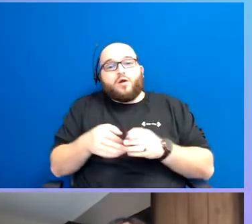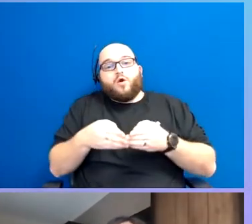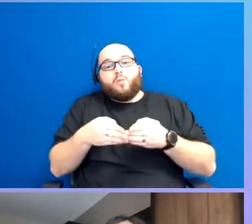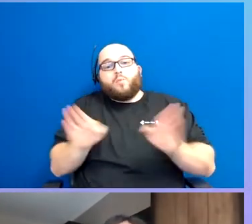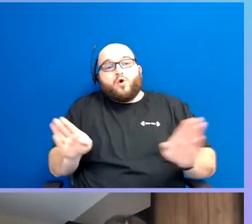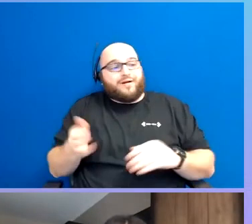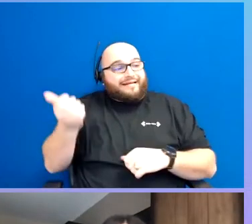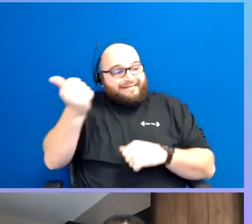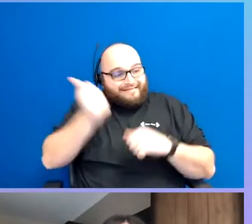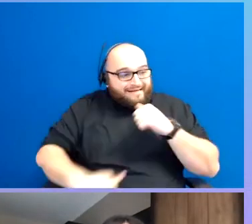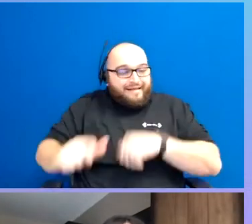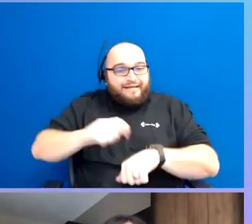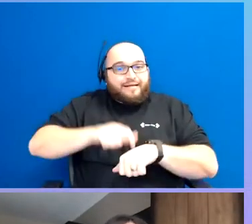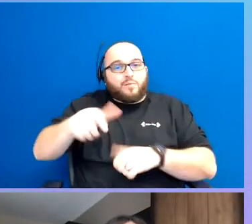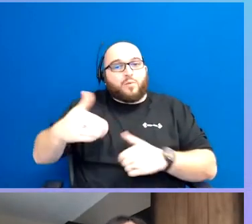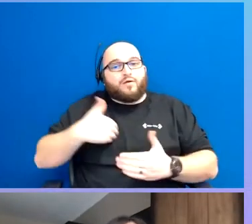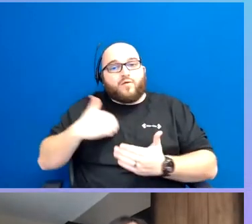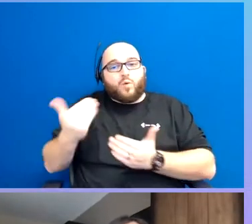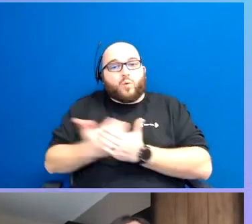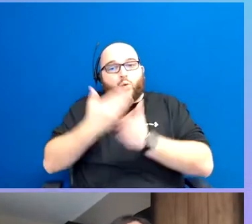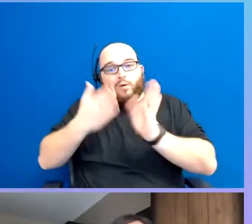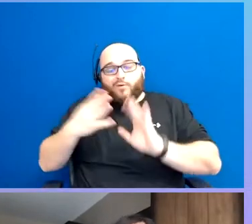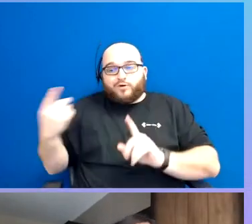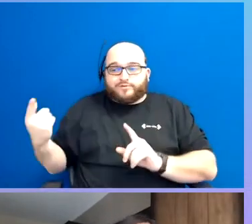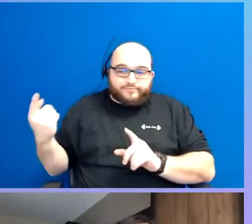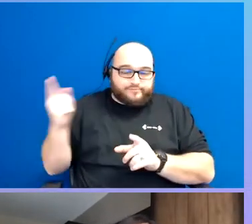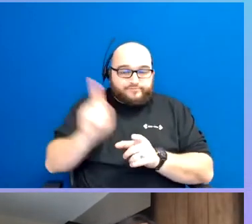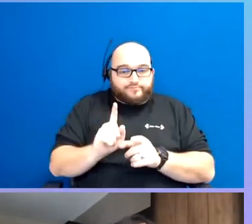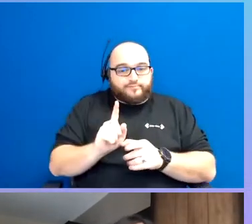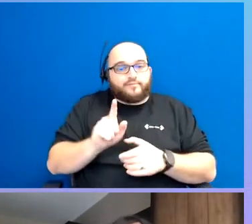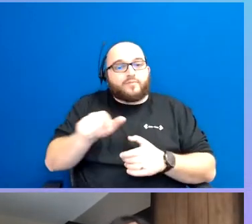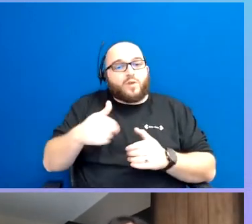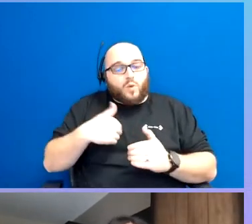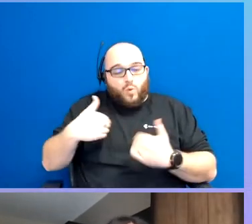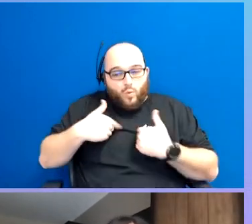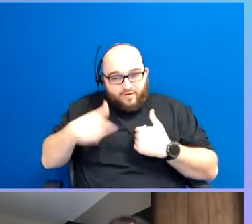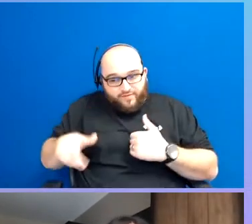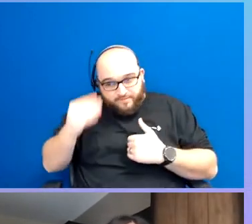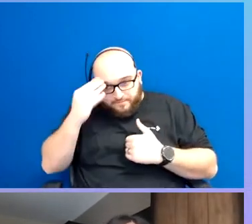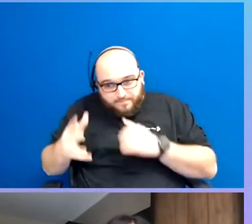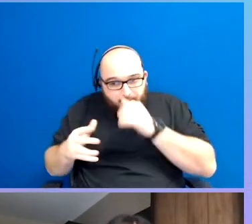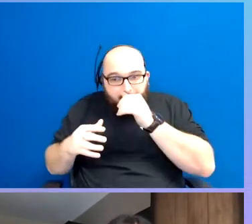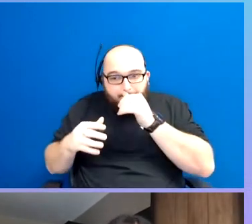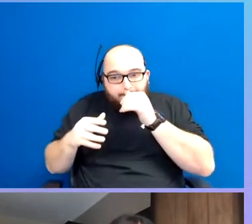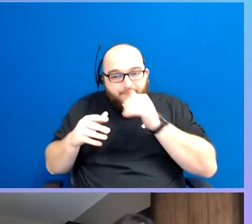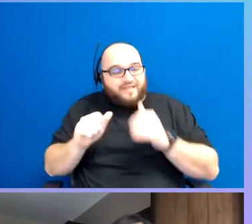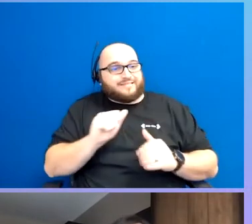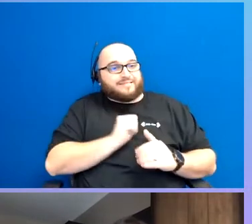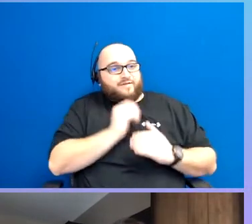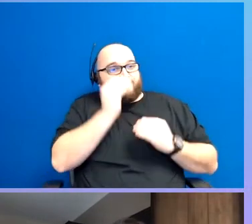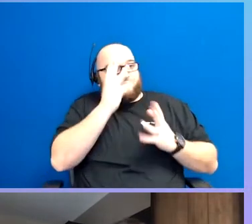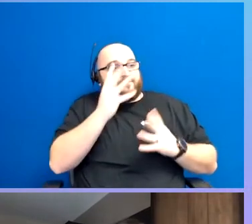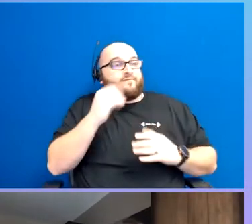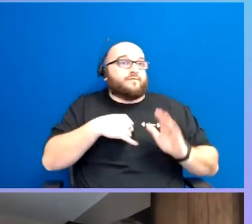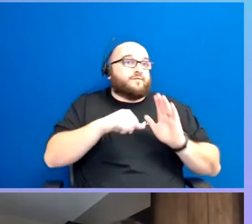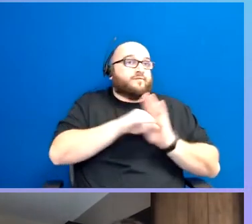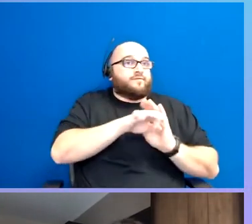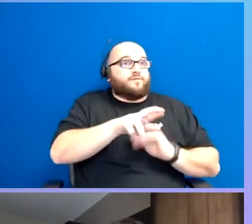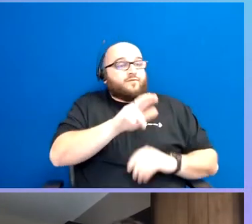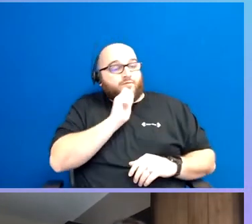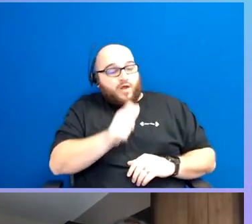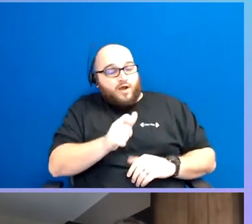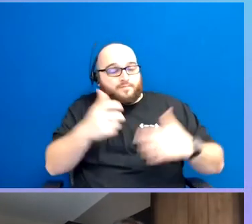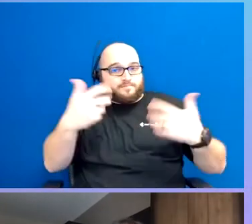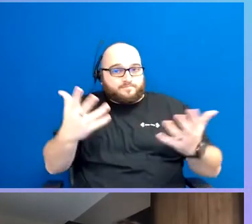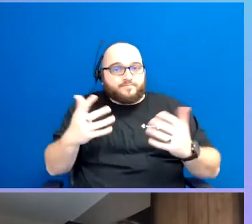bring in a new participant, you have them self-disclose whether or not they identify. And so the metric that you're trying to measure